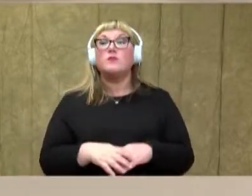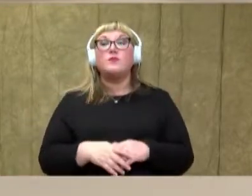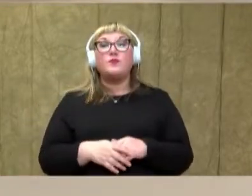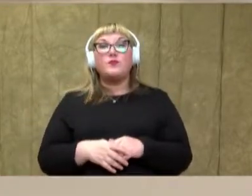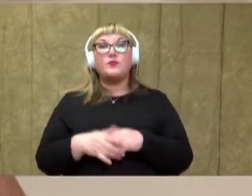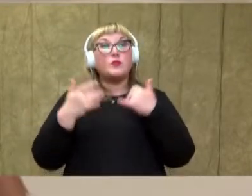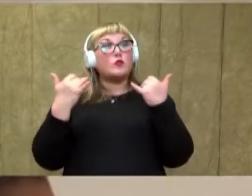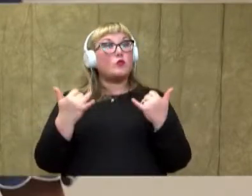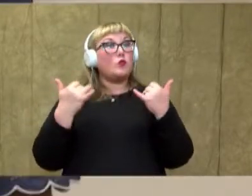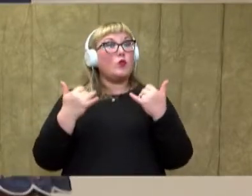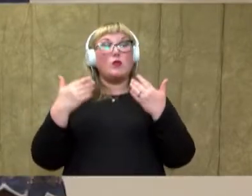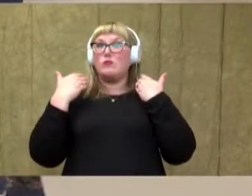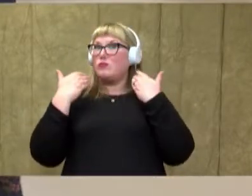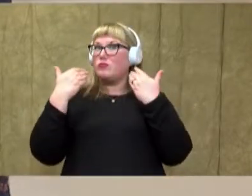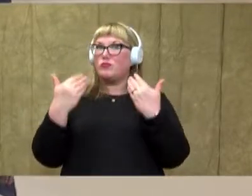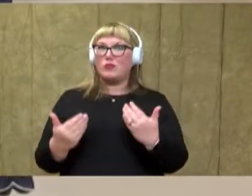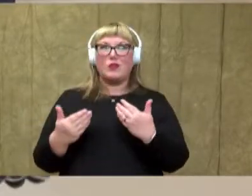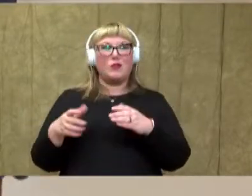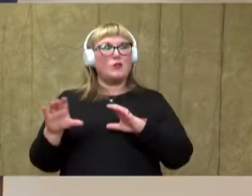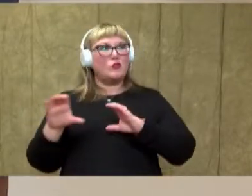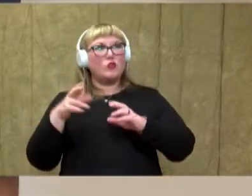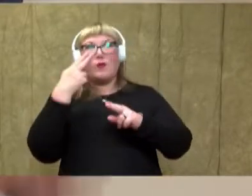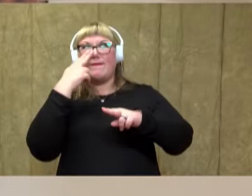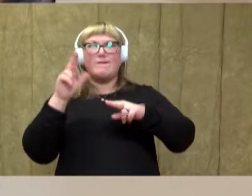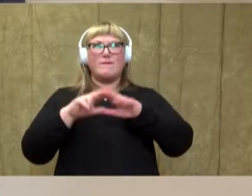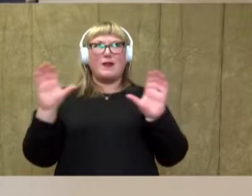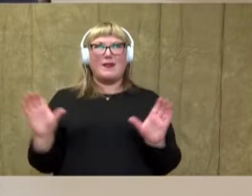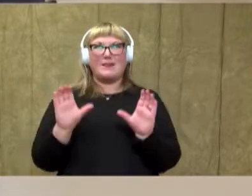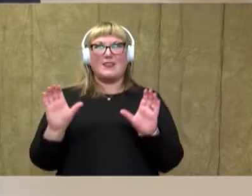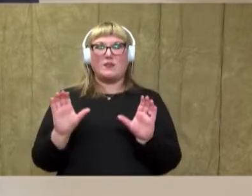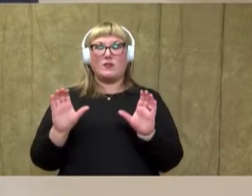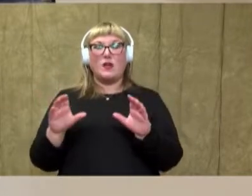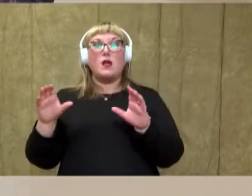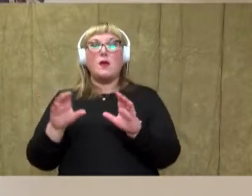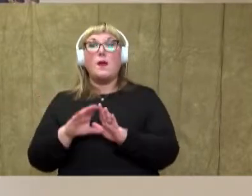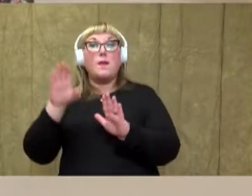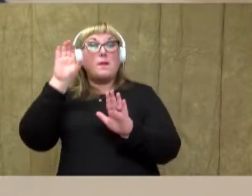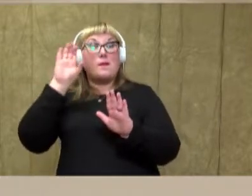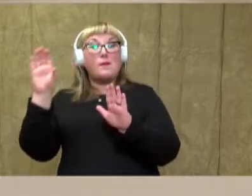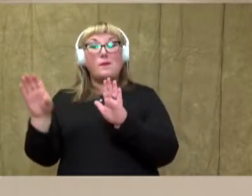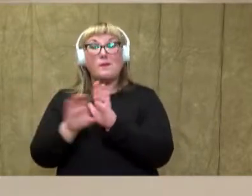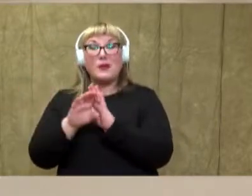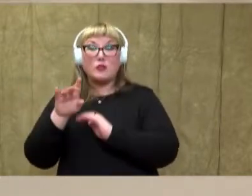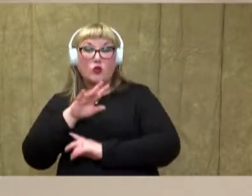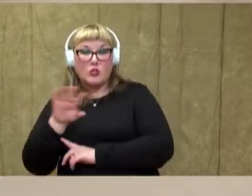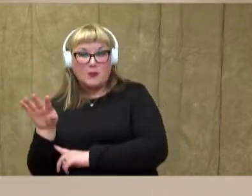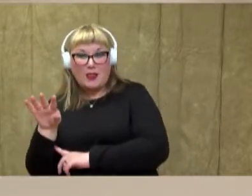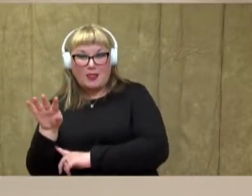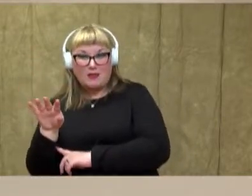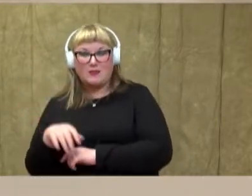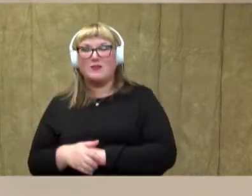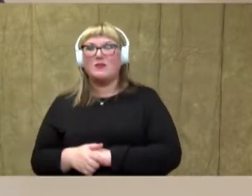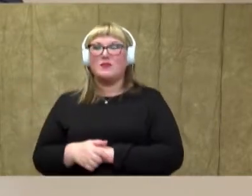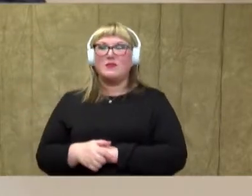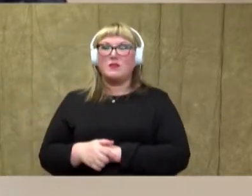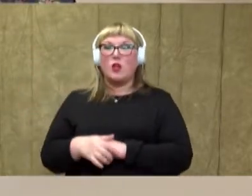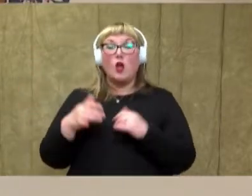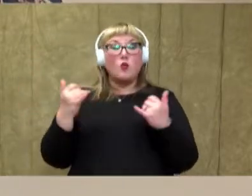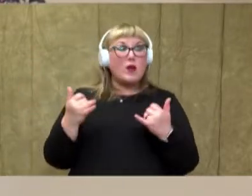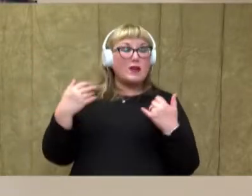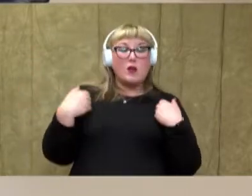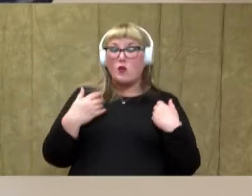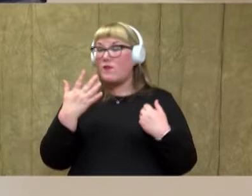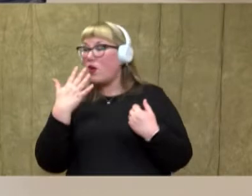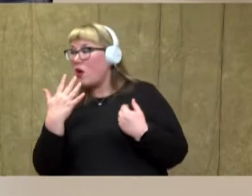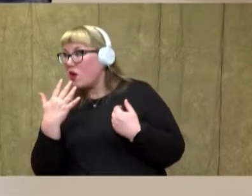we're gonna go ahead and move on to another fun activity I love to do. It's called Picture Spell. So what I would like for you to do right now, if you have